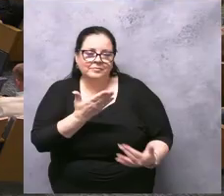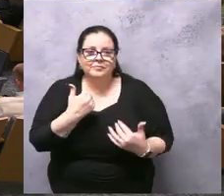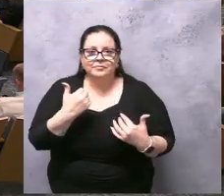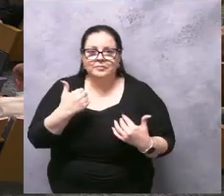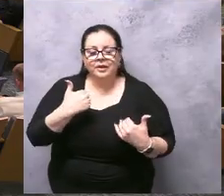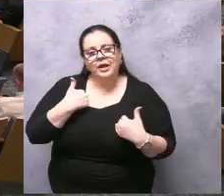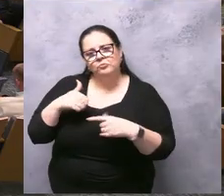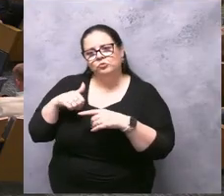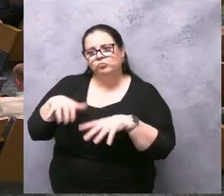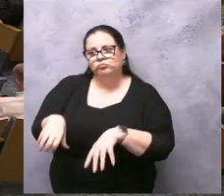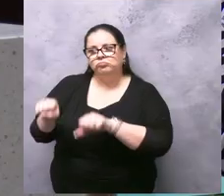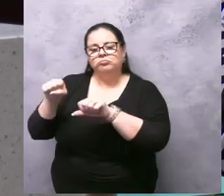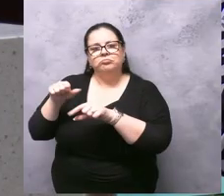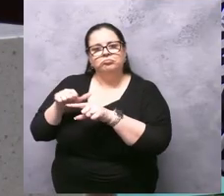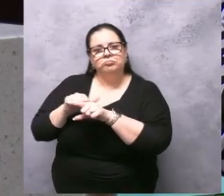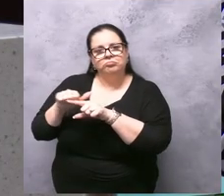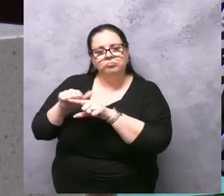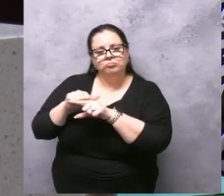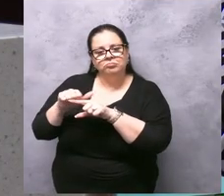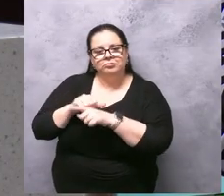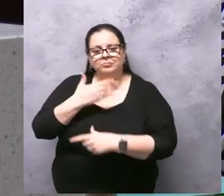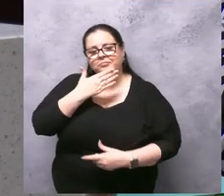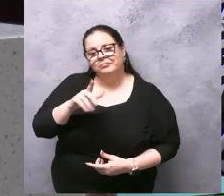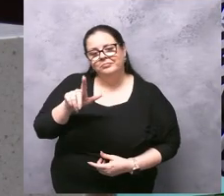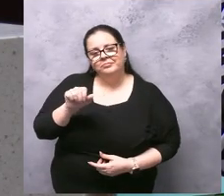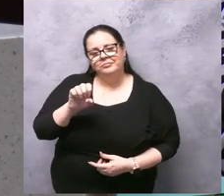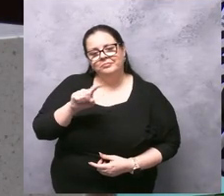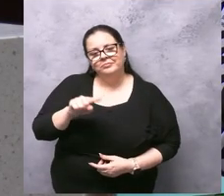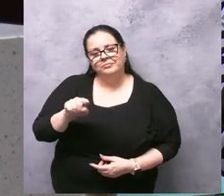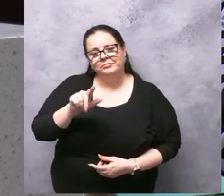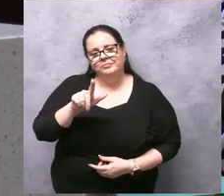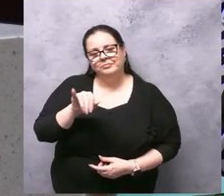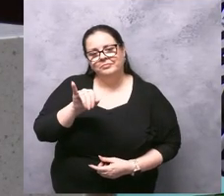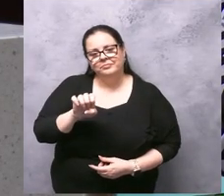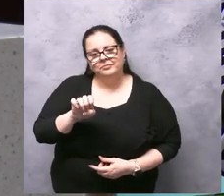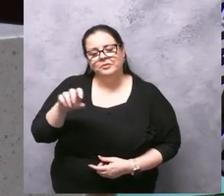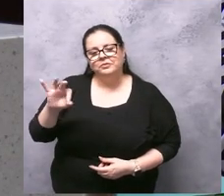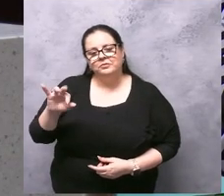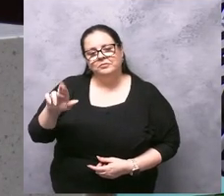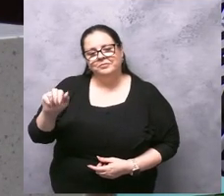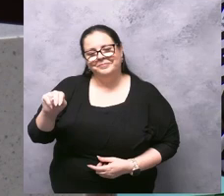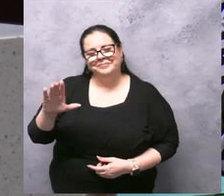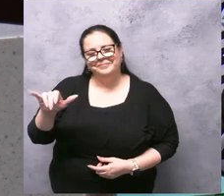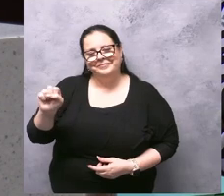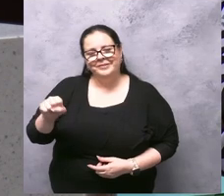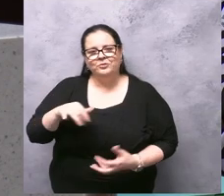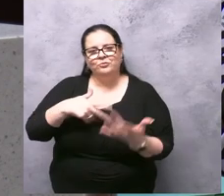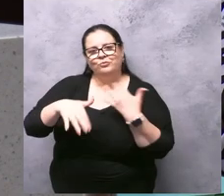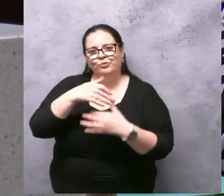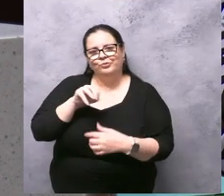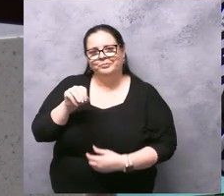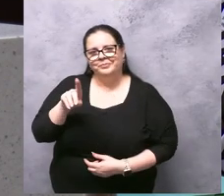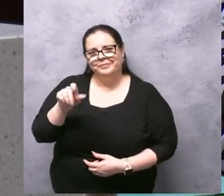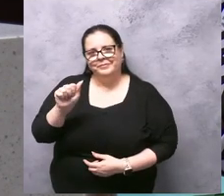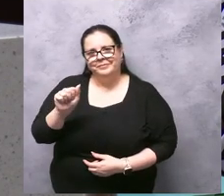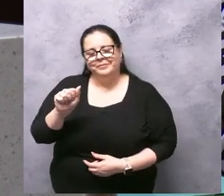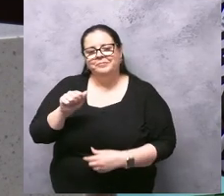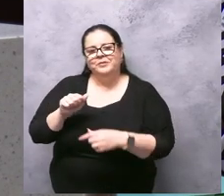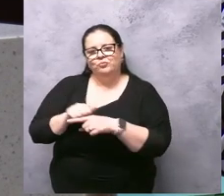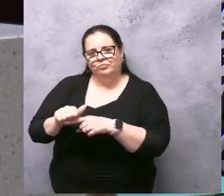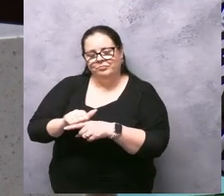take some training, to thank you to Leslie Francis and Joel Weckerly for doing social media training. I also wanted